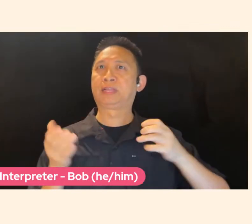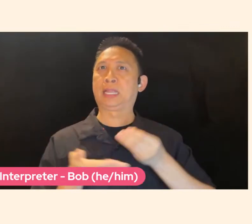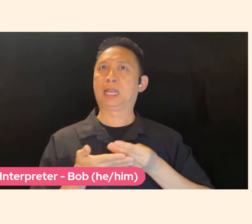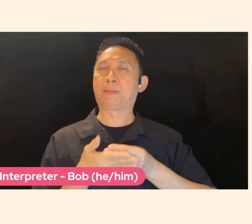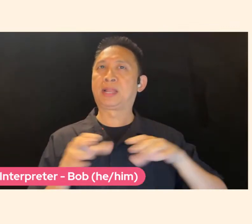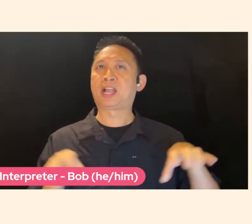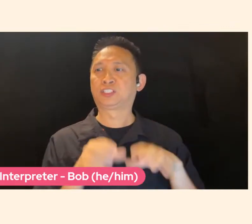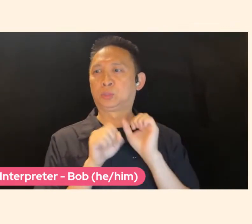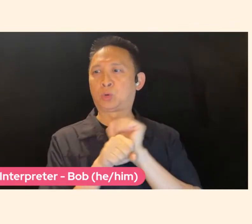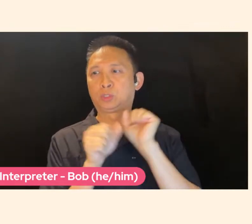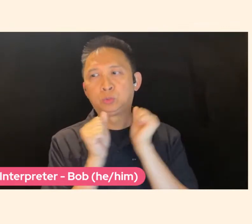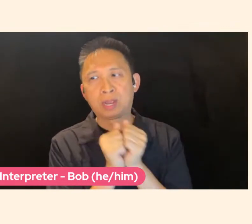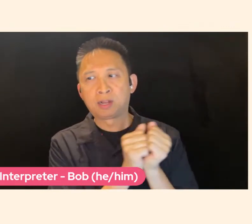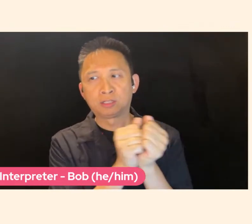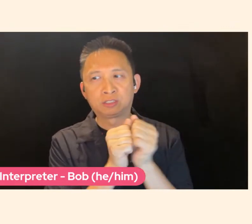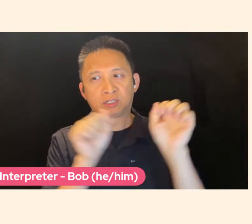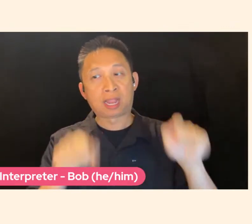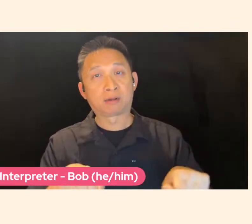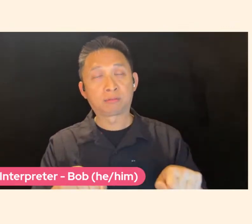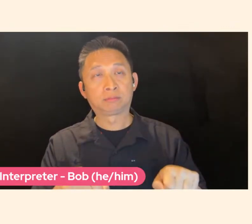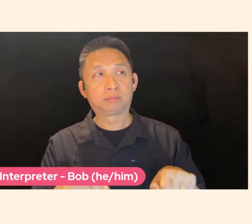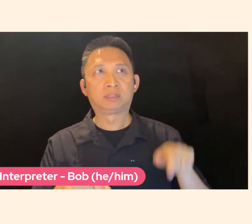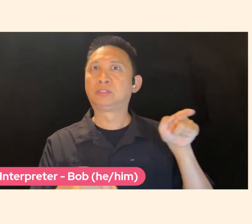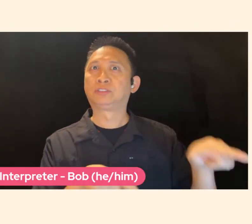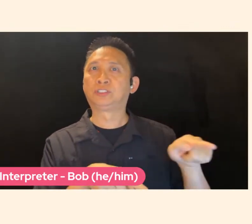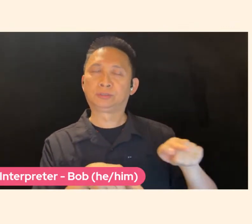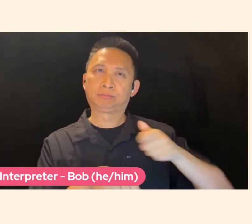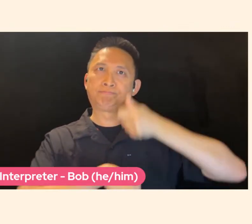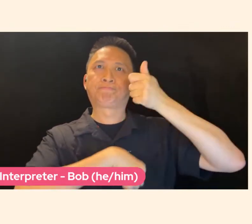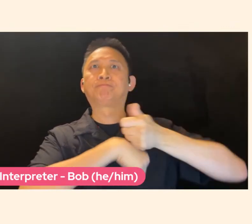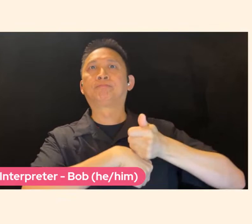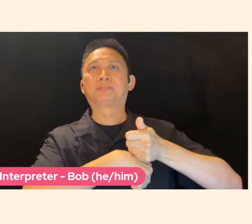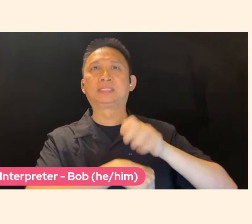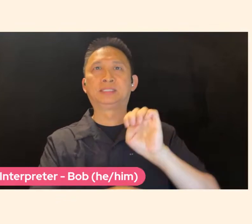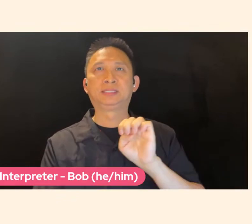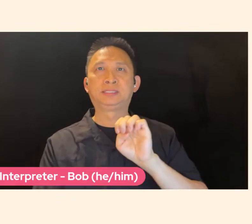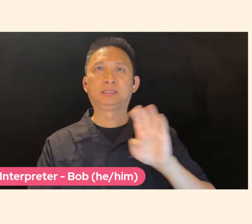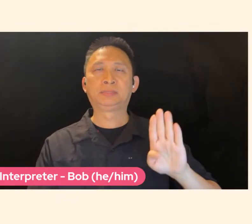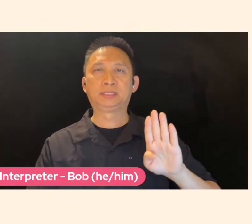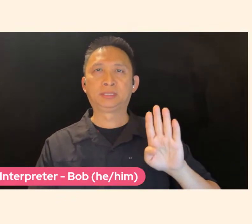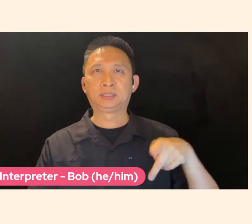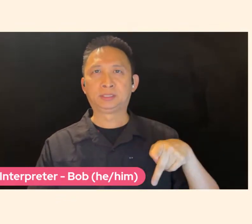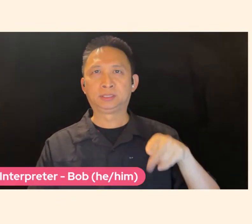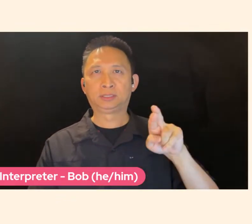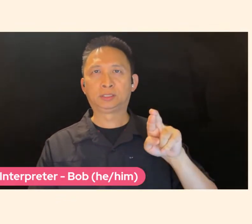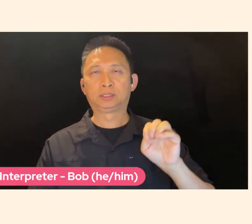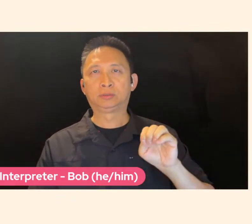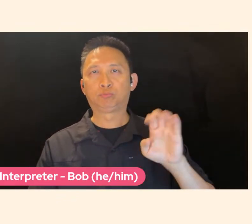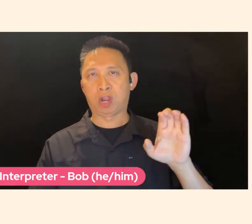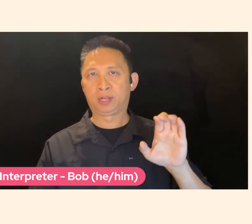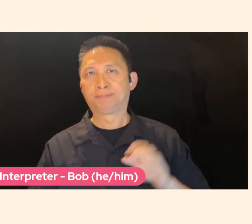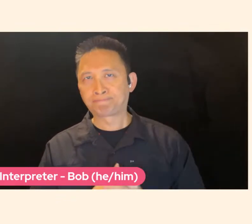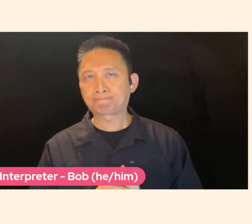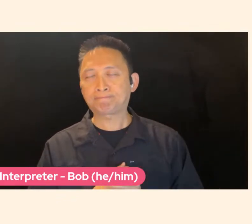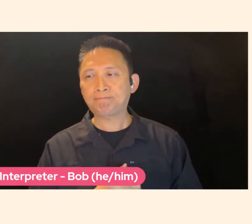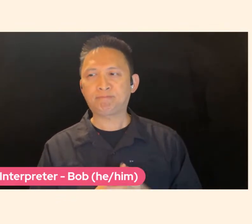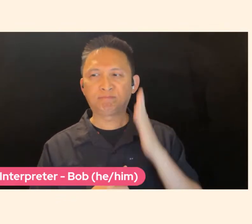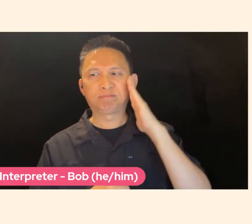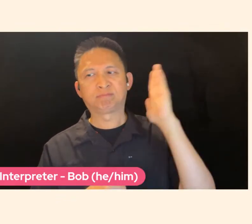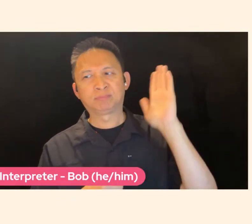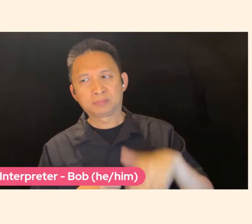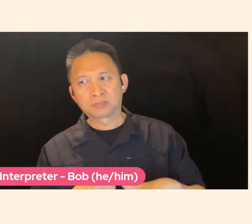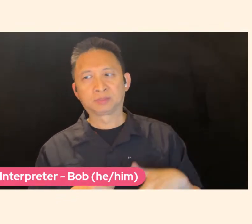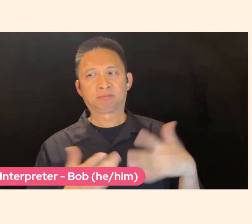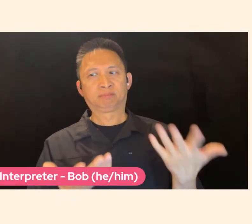vision that Noni co-founded EBPREC, firmly believing that a cooperative economy is the clearest pathway to